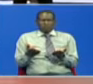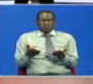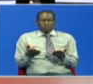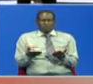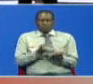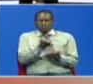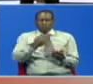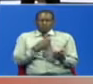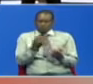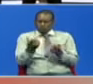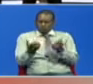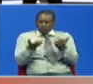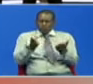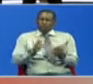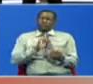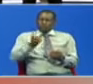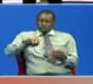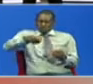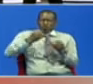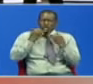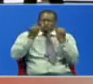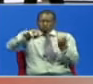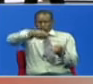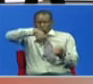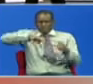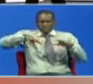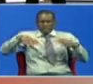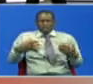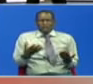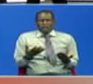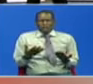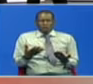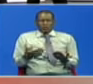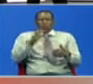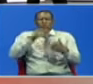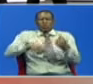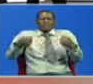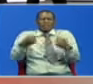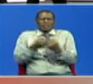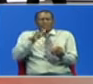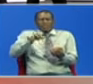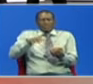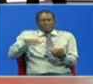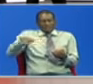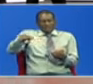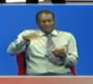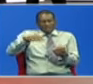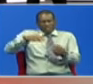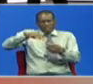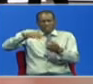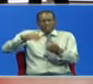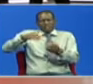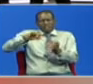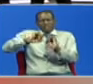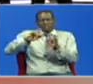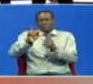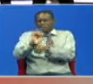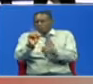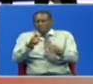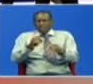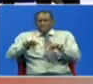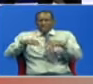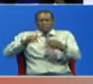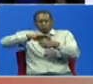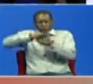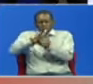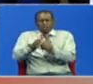have a few things to tell us about what is happening in the airspace in terms of COVID-19. And also, I think